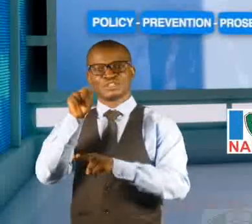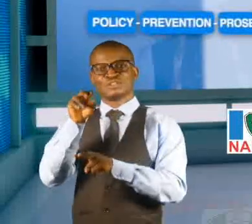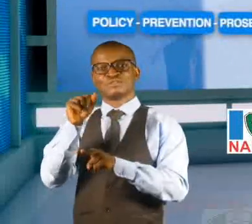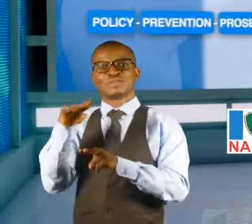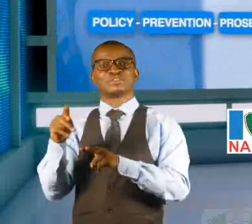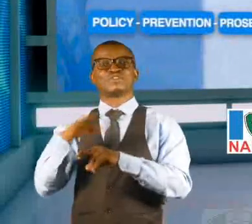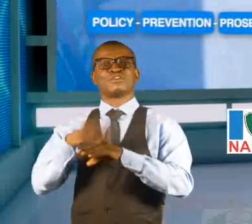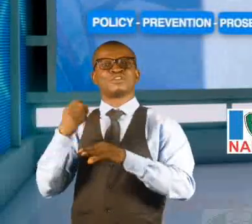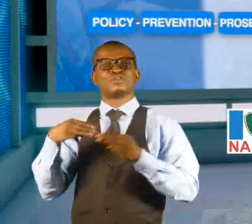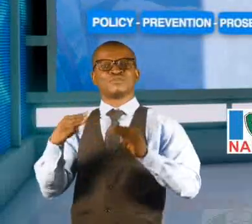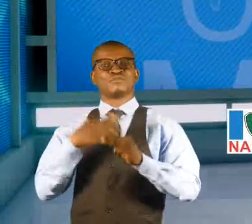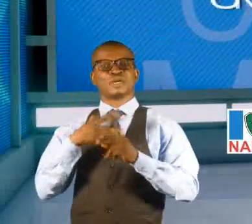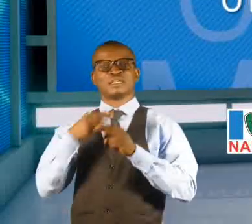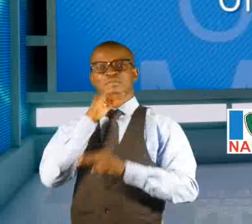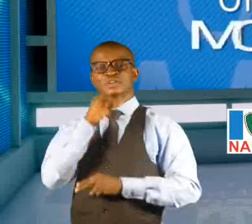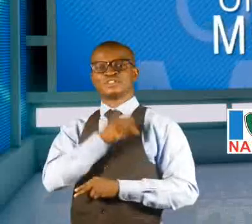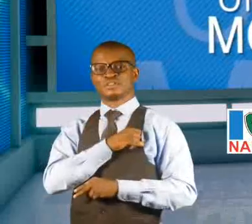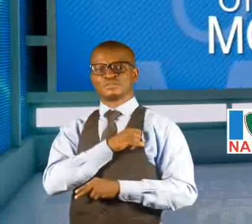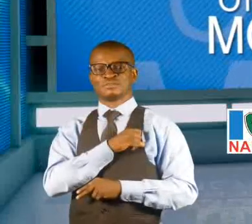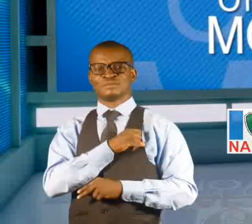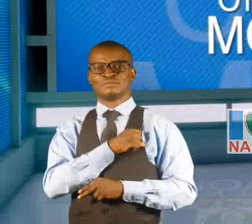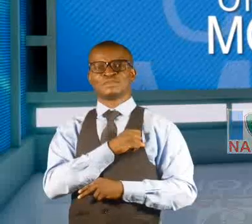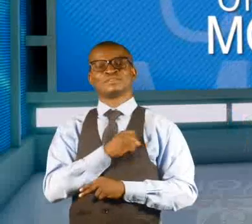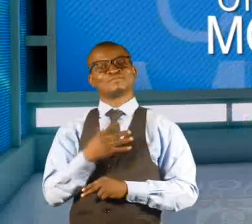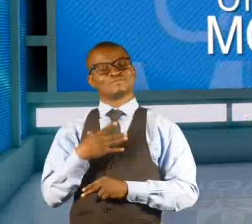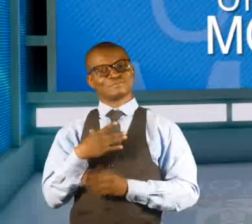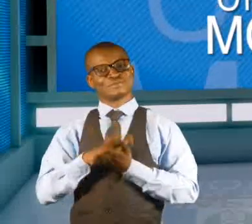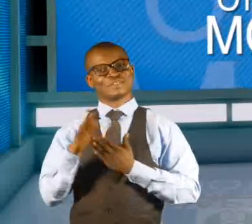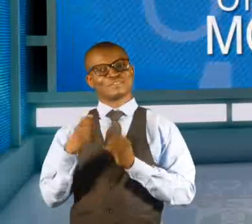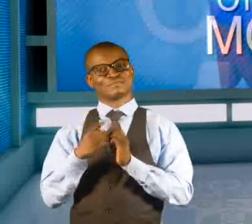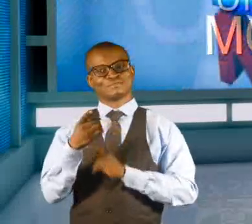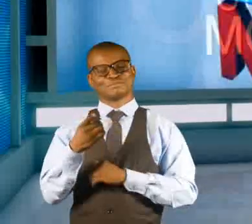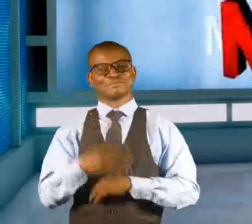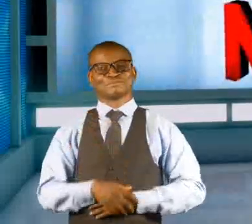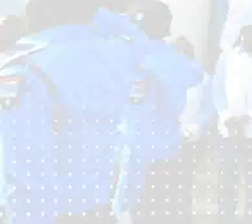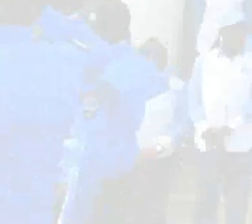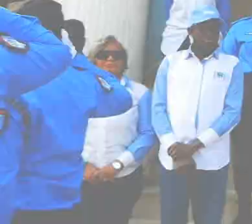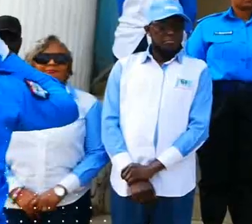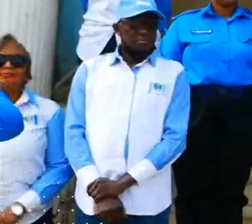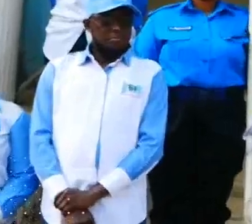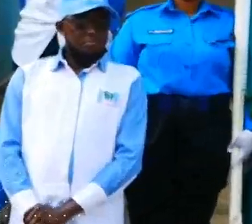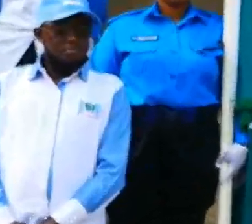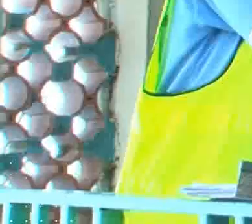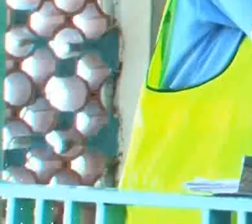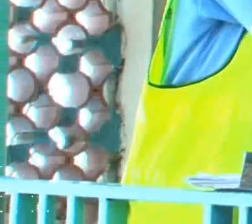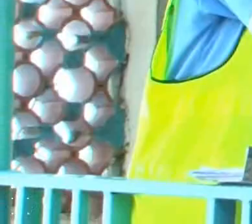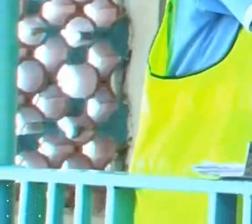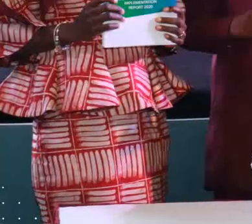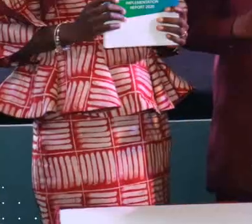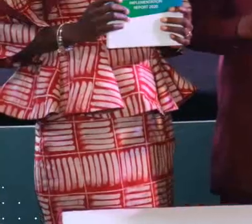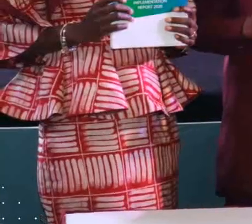watching NAPTIP on the Move. My name is Angela Agwegi. It's great to have you with us.